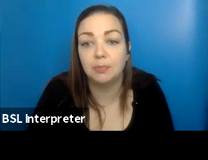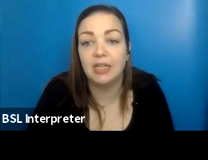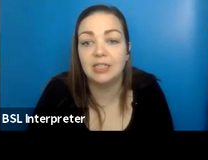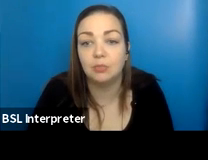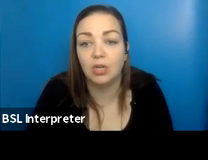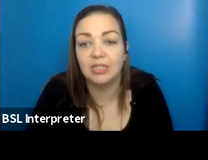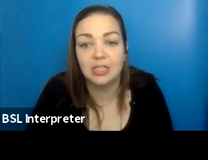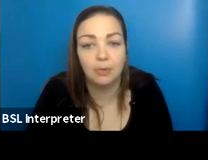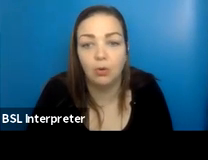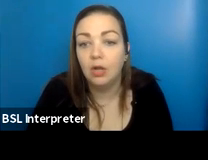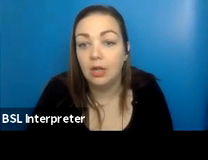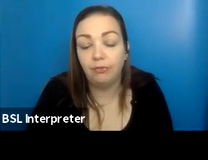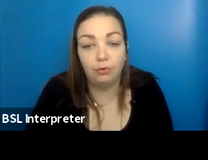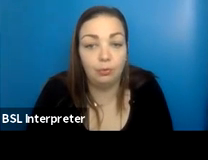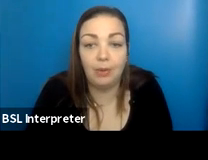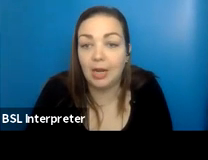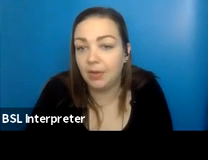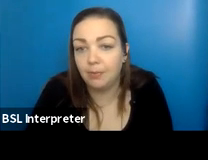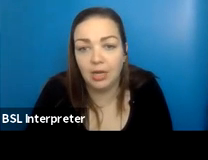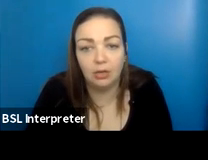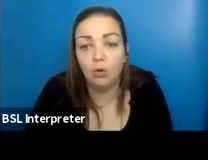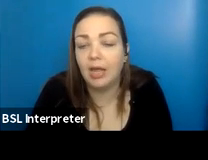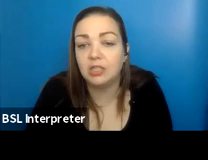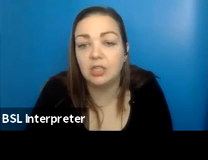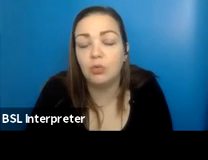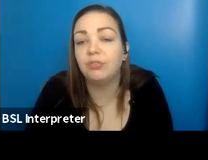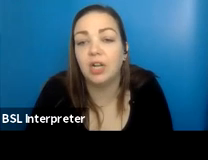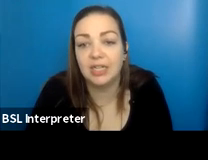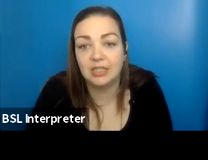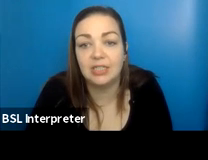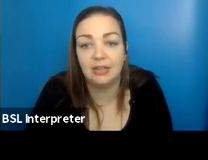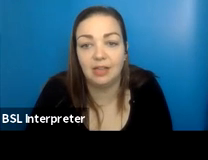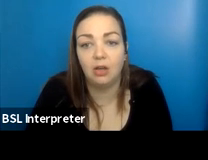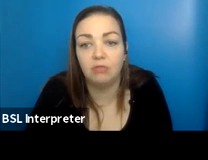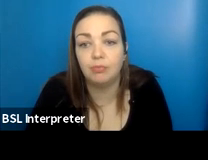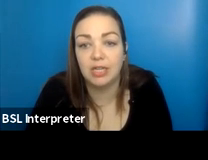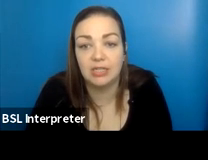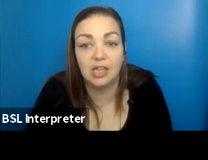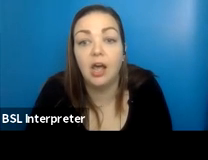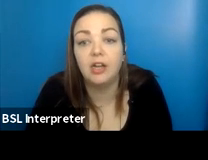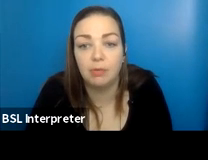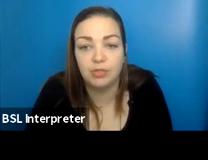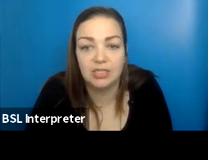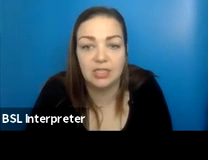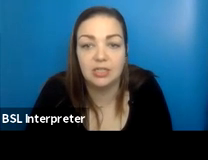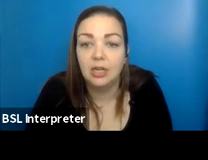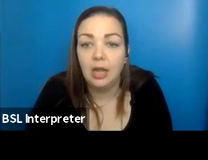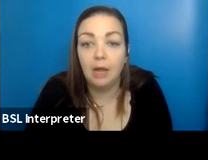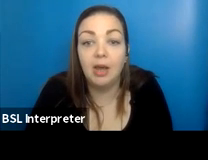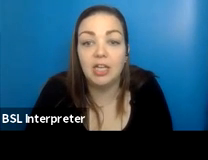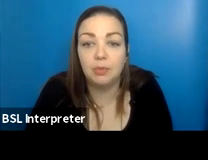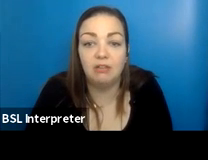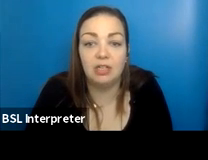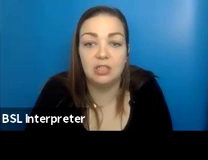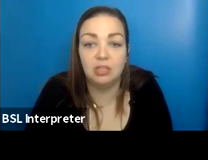areas, these spaces more accessible through Black people and all different identities that aren't represented, that are underrepresented.